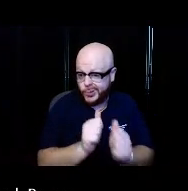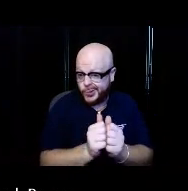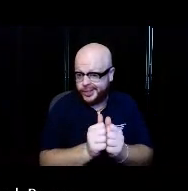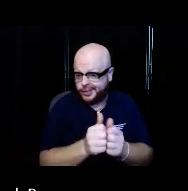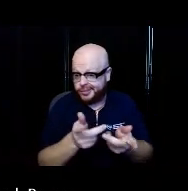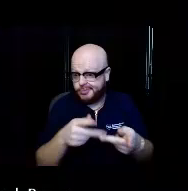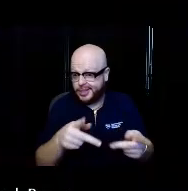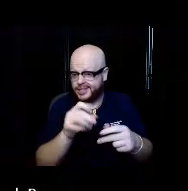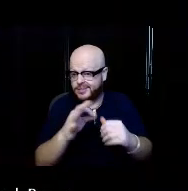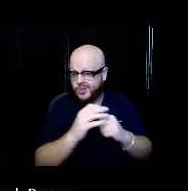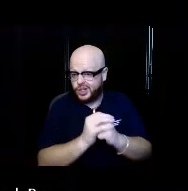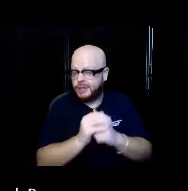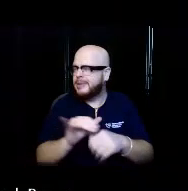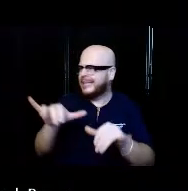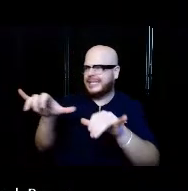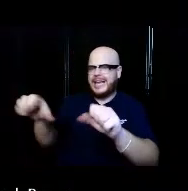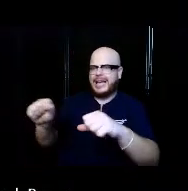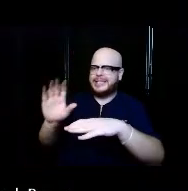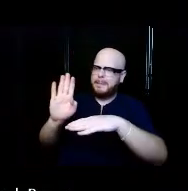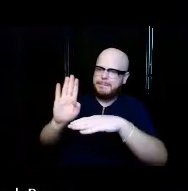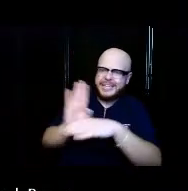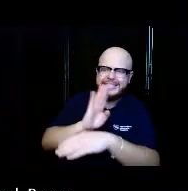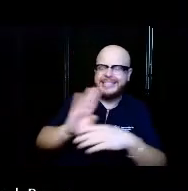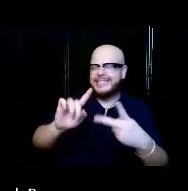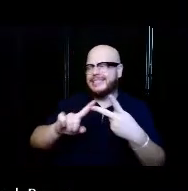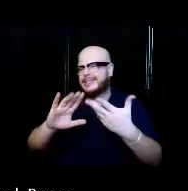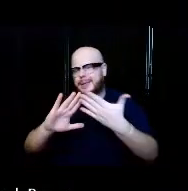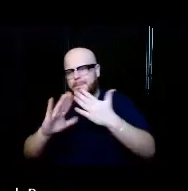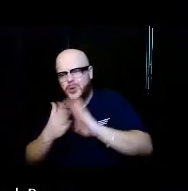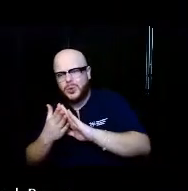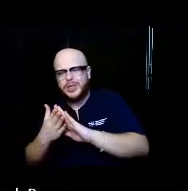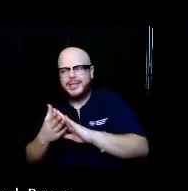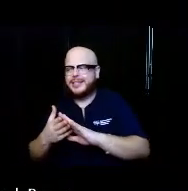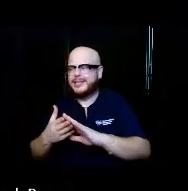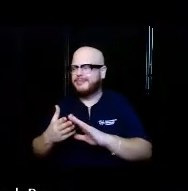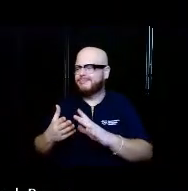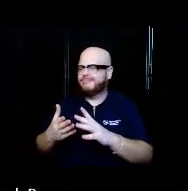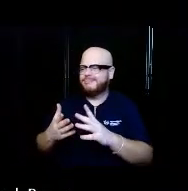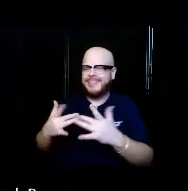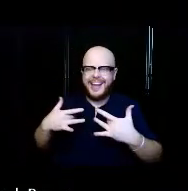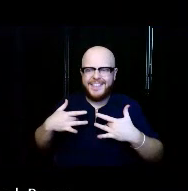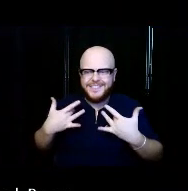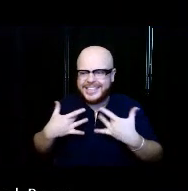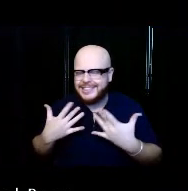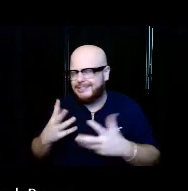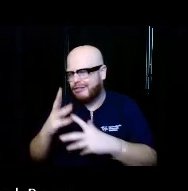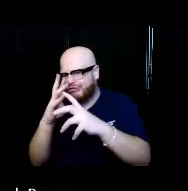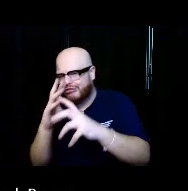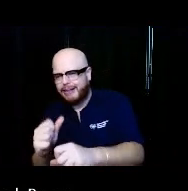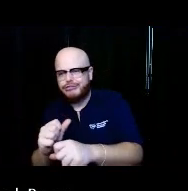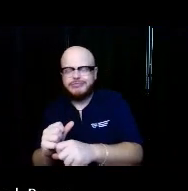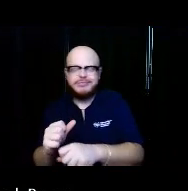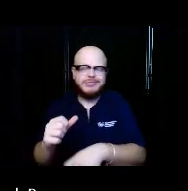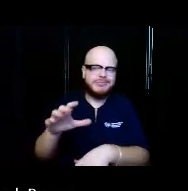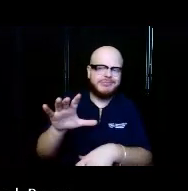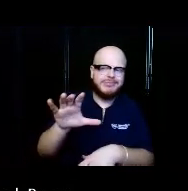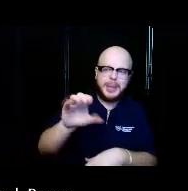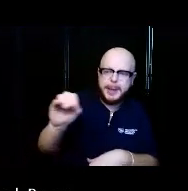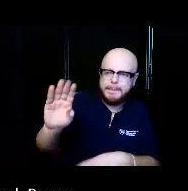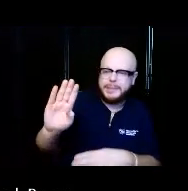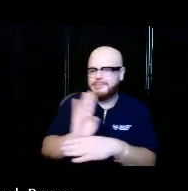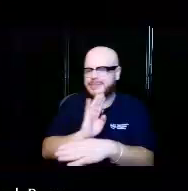with businesses, communities, venues, attractions, employers about their accessibility goals. So certainly would be happy